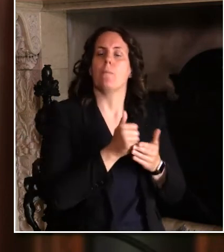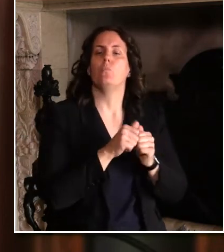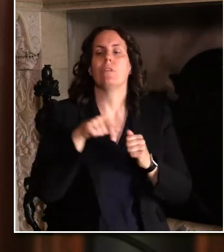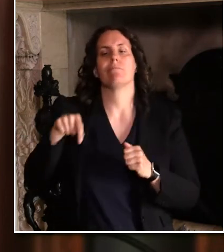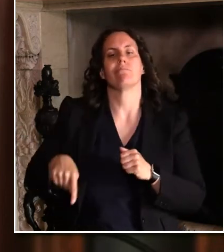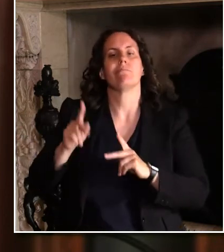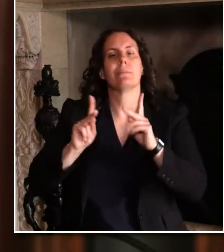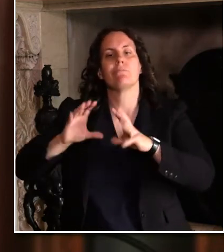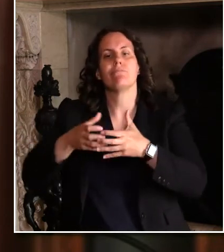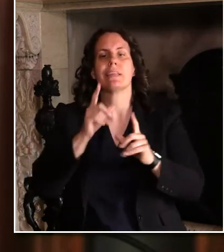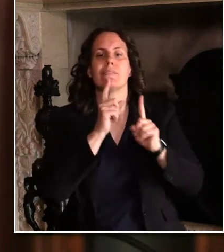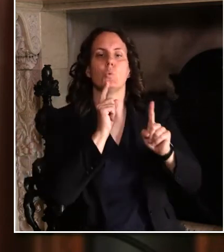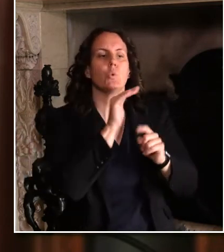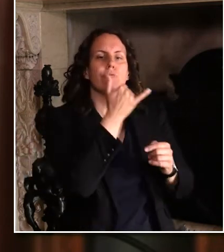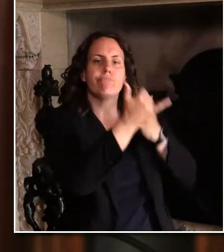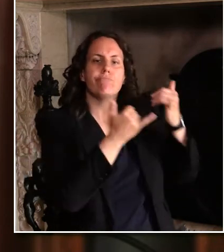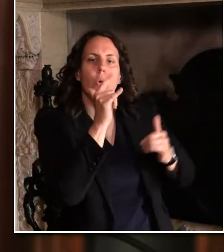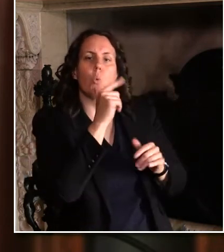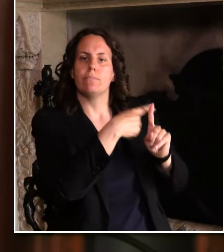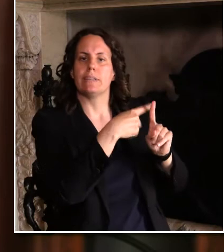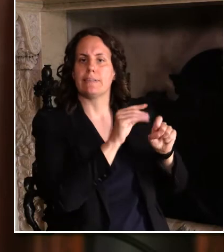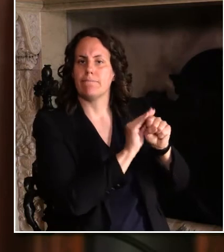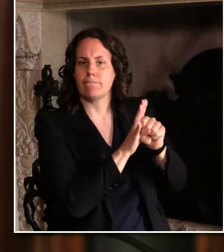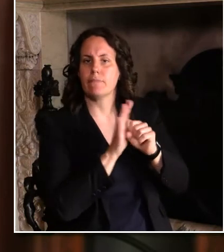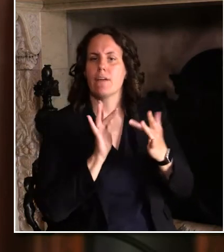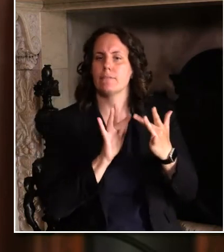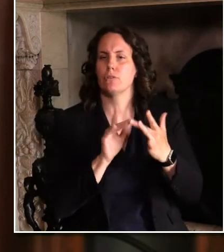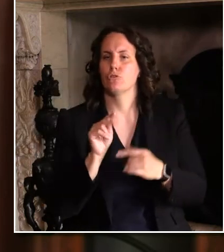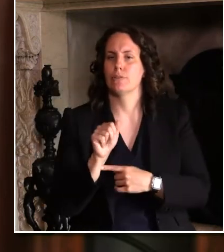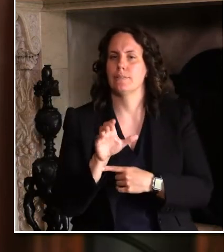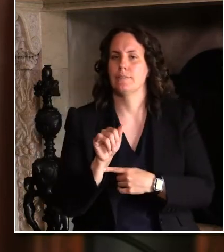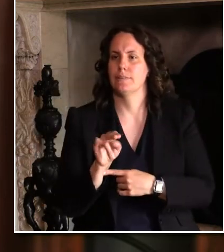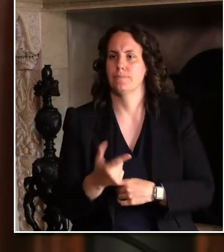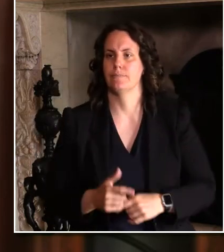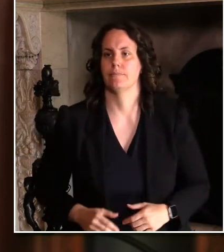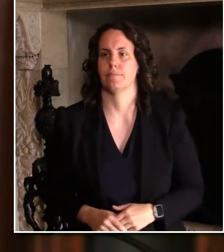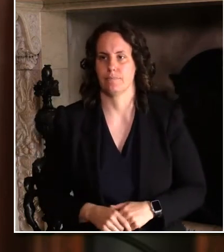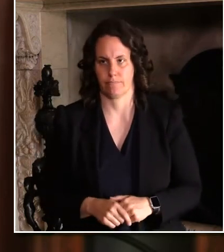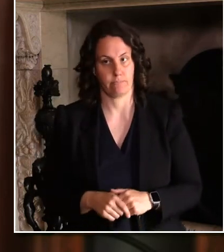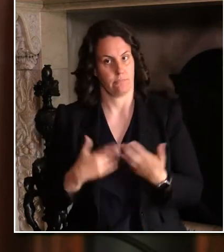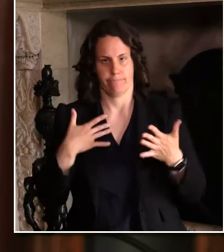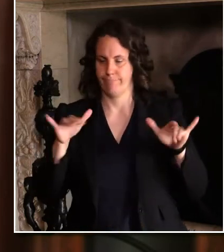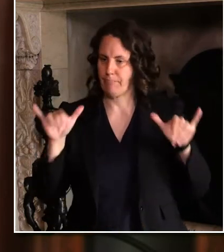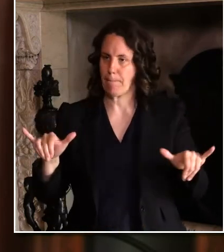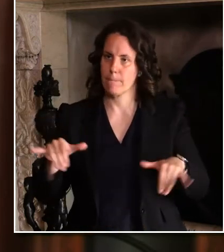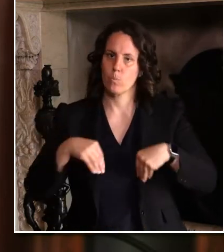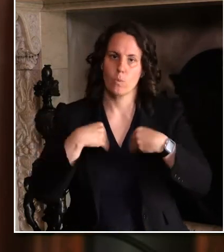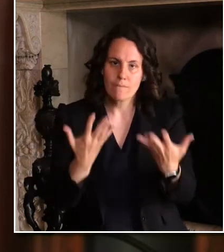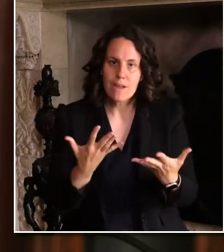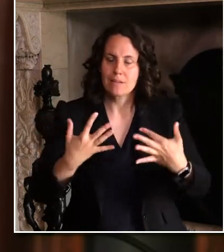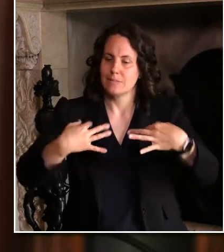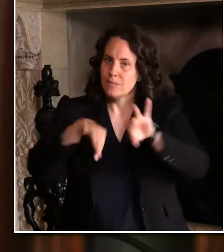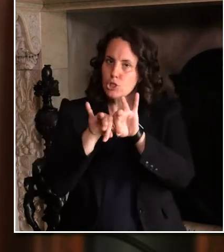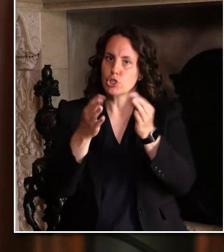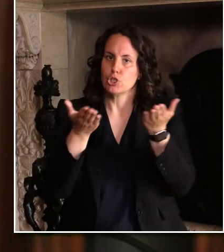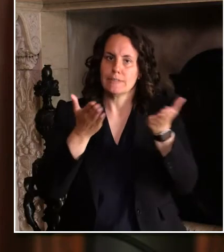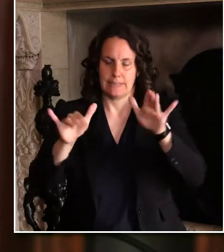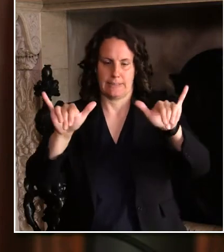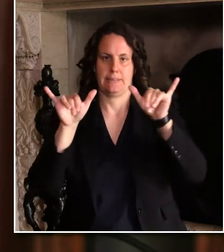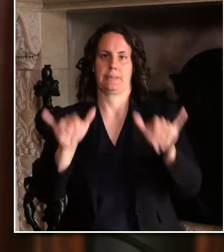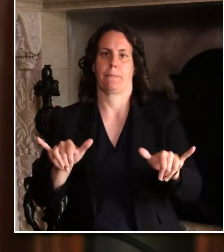In as much as we can, while continuing to absolutely continue to provide the essential services in our facilities and through